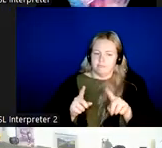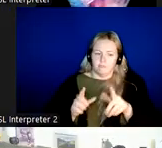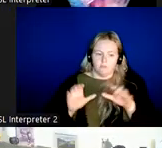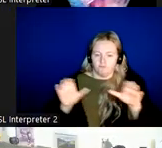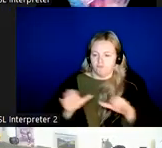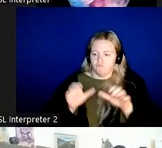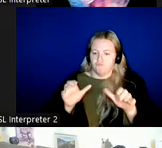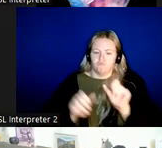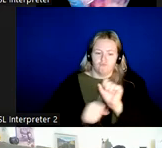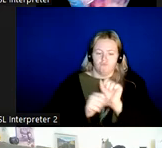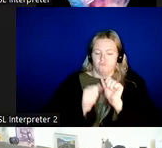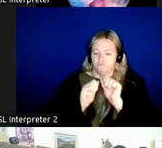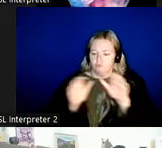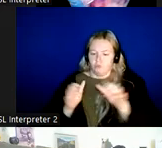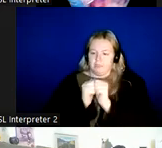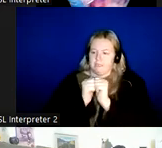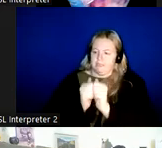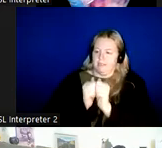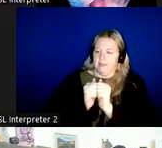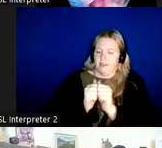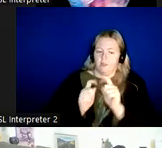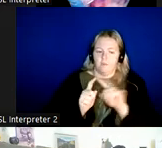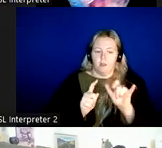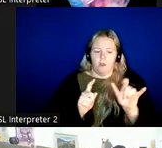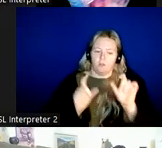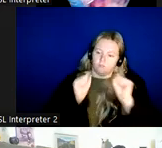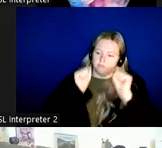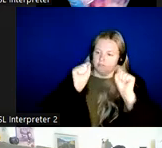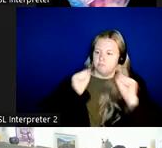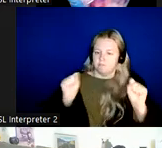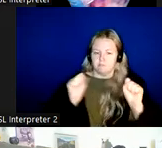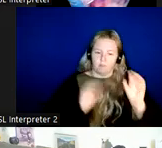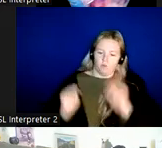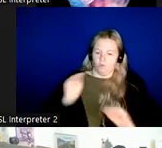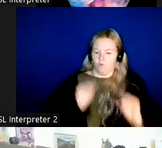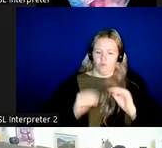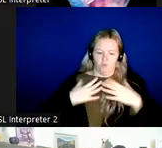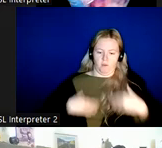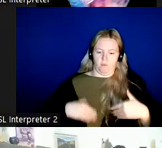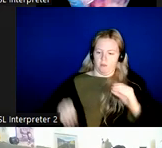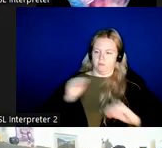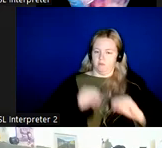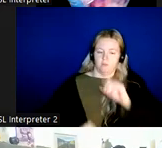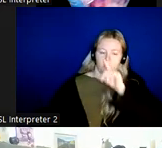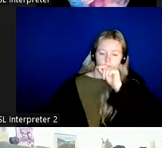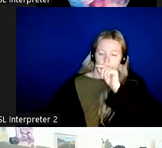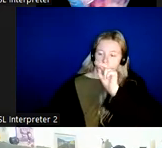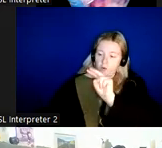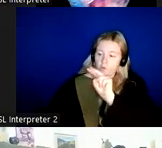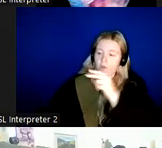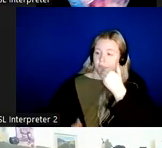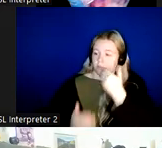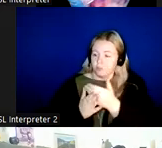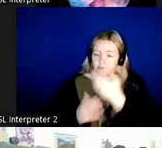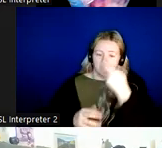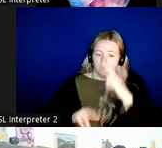spend time together, but also get, you know, active and as well stay active. So, you know, our bird watching kits are really great for that. Great fun